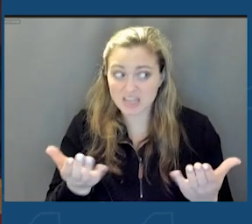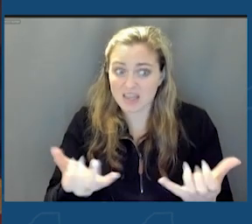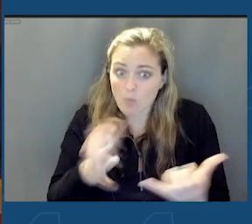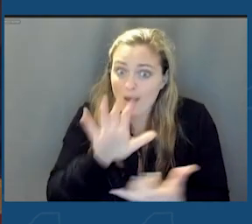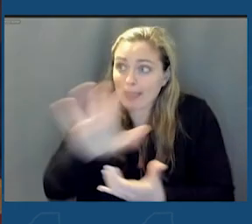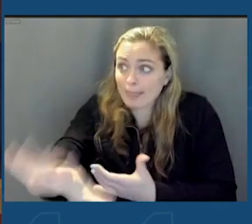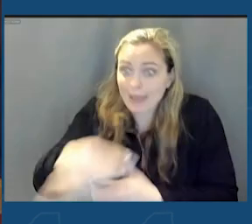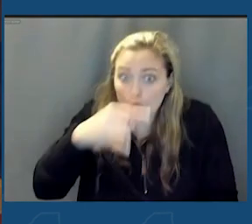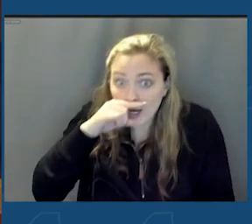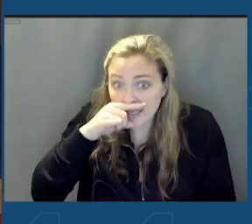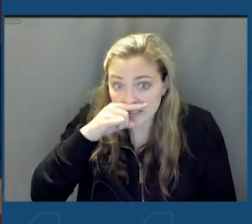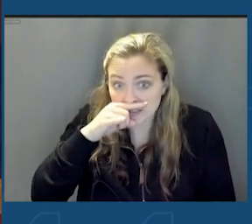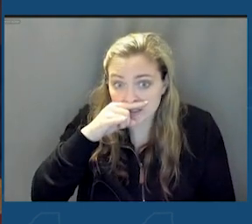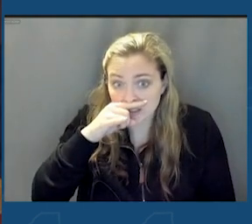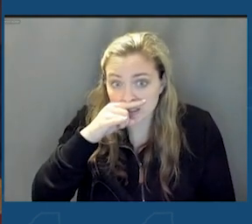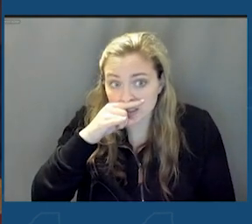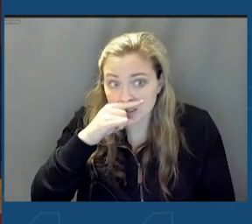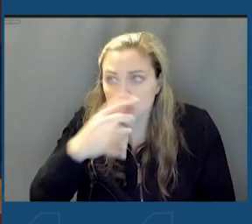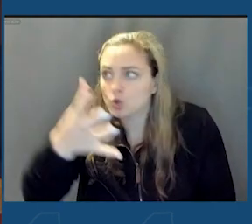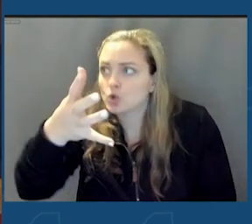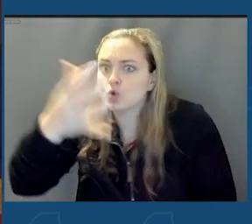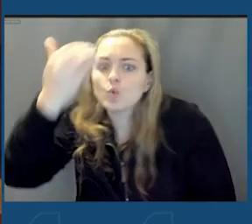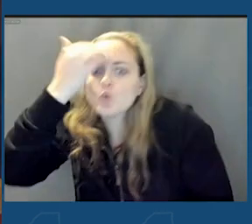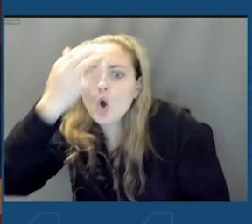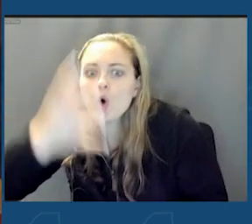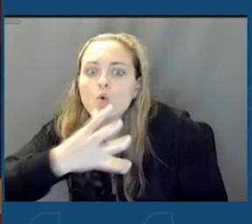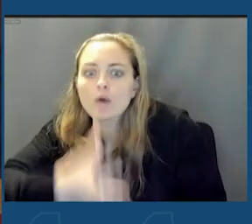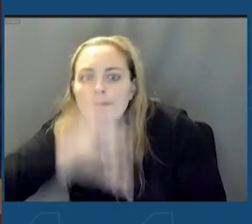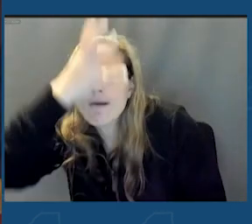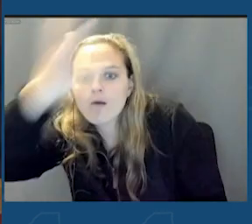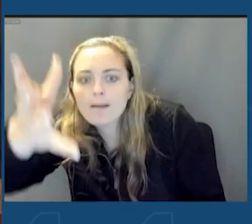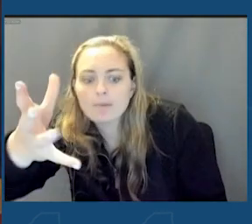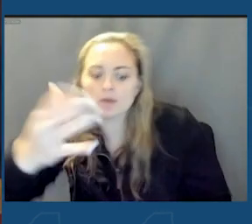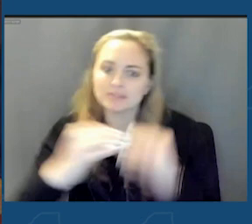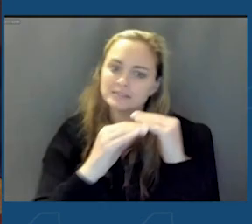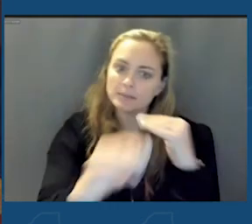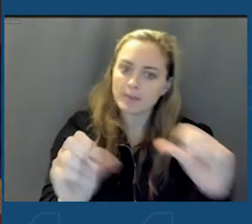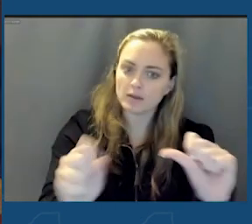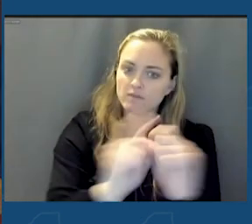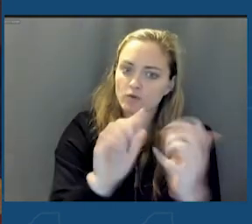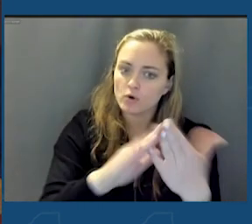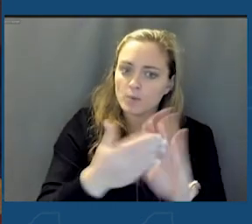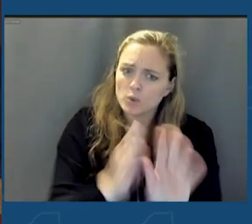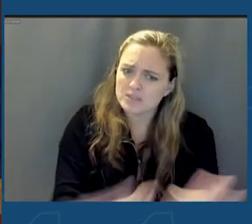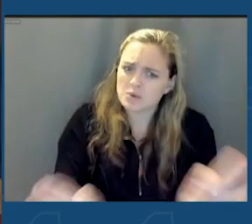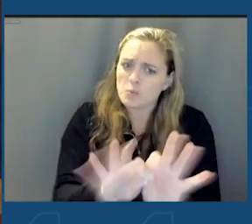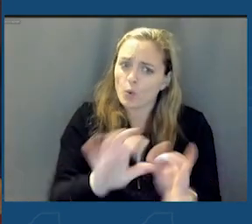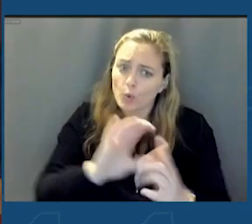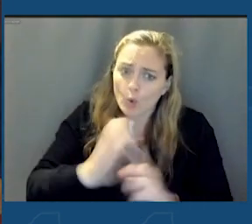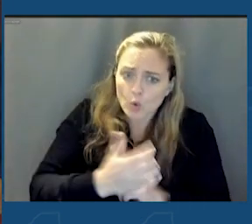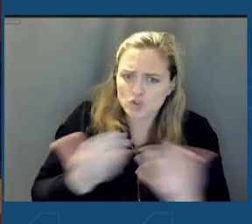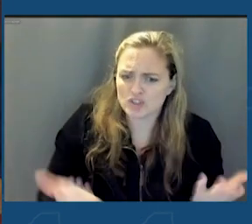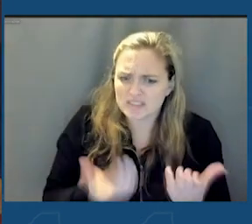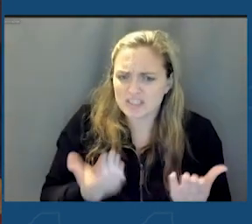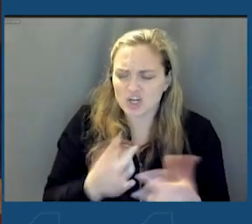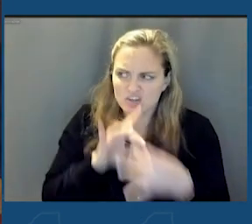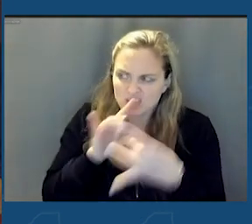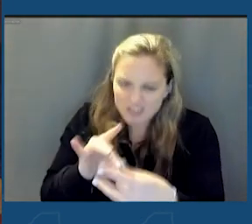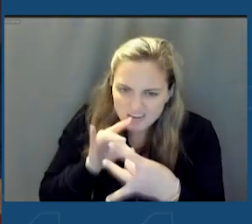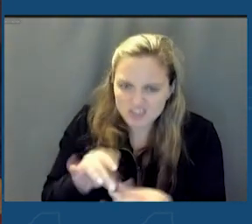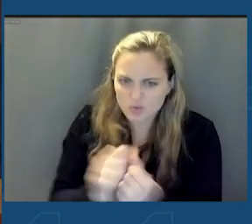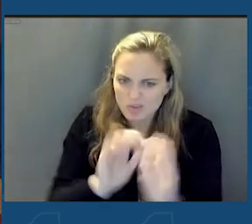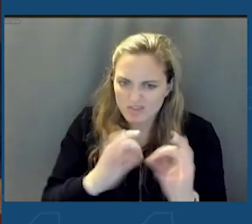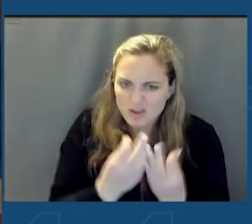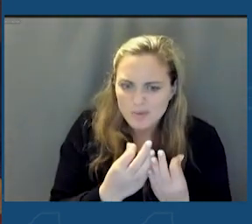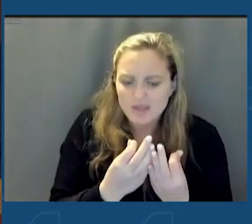to know the grandparents. It's that stability of a community that's so important to our cultures here, that connection with family. And